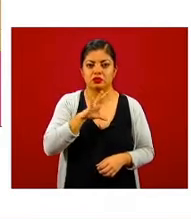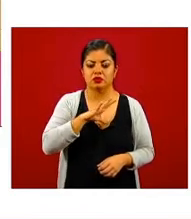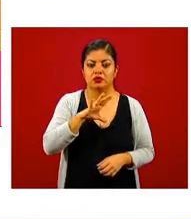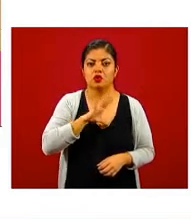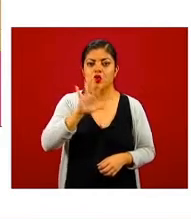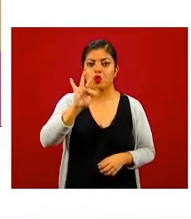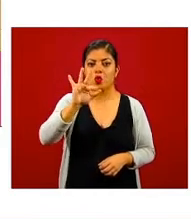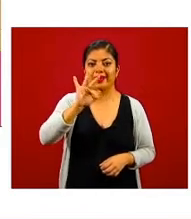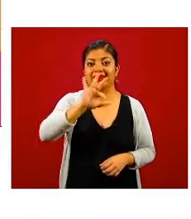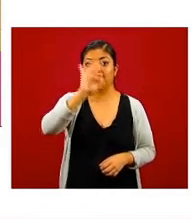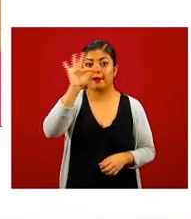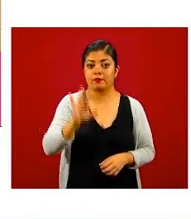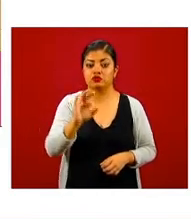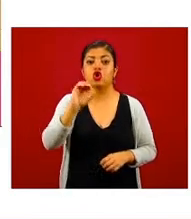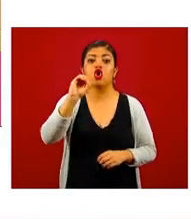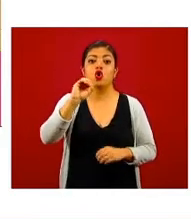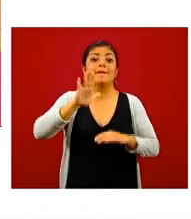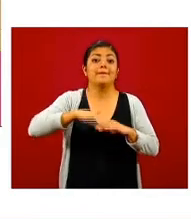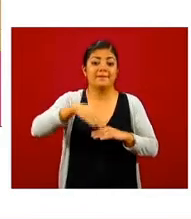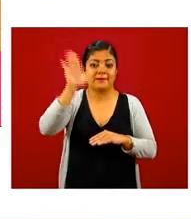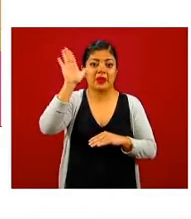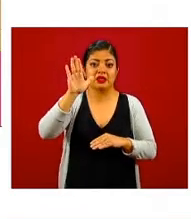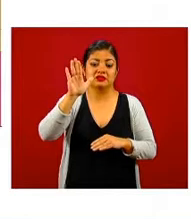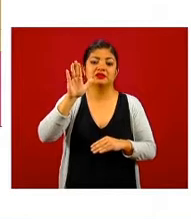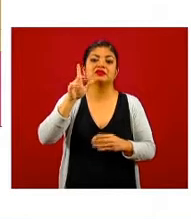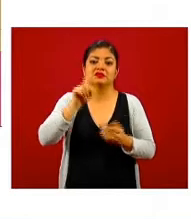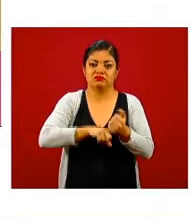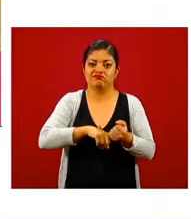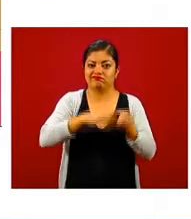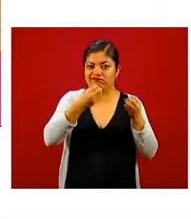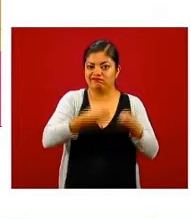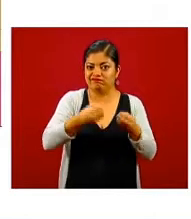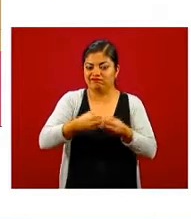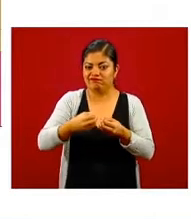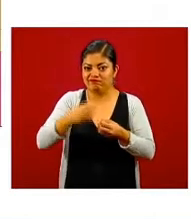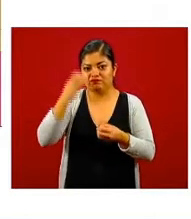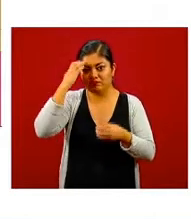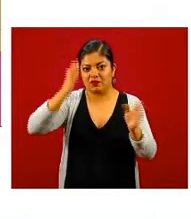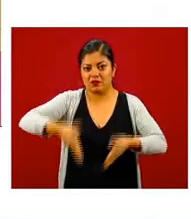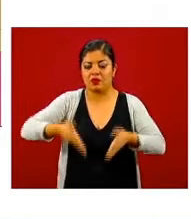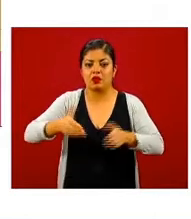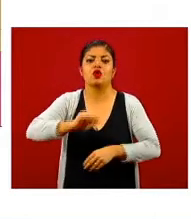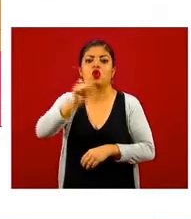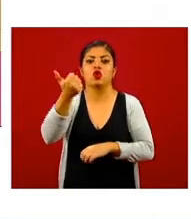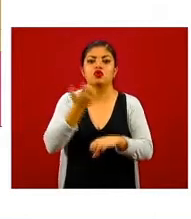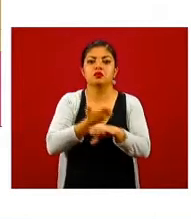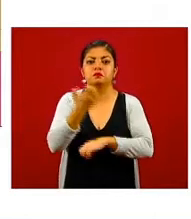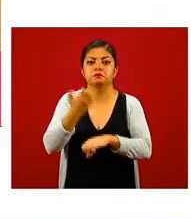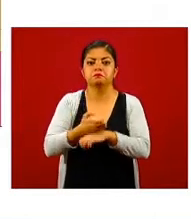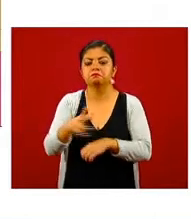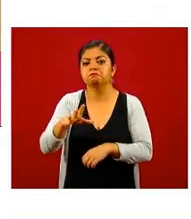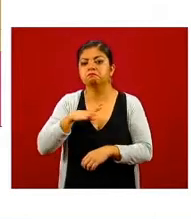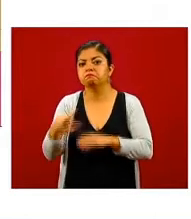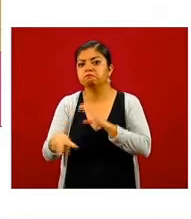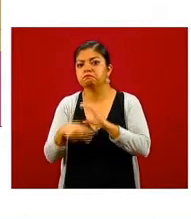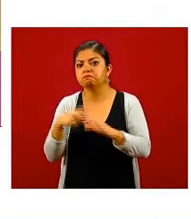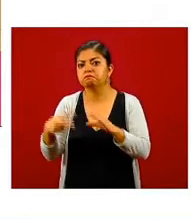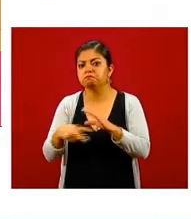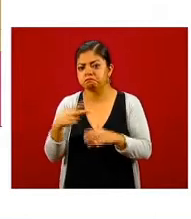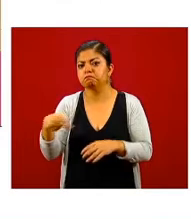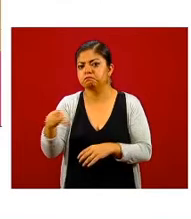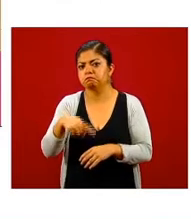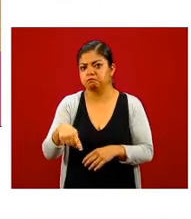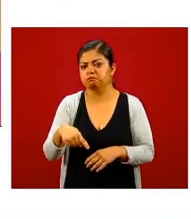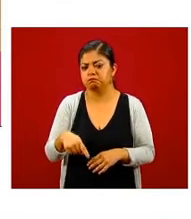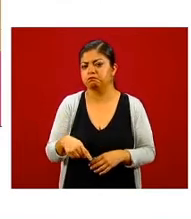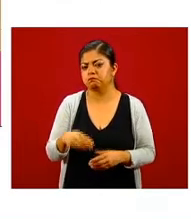and Tabasco. And these are states that have an occupancy rate of 40% or higher. And we see that there